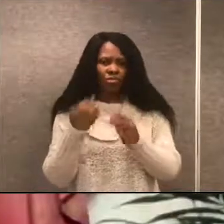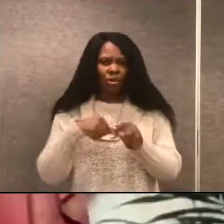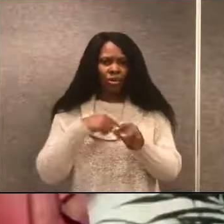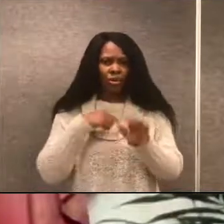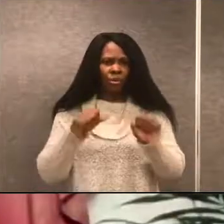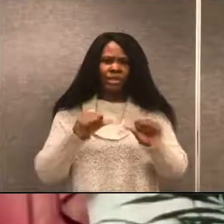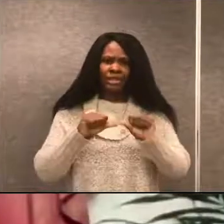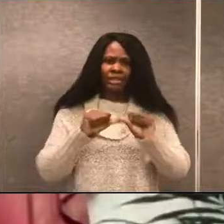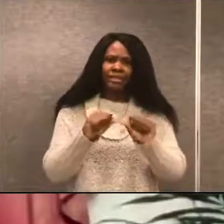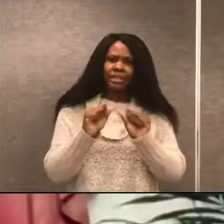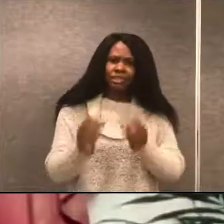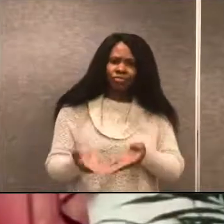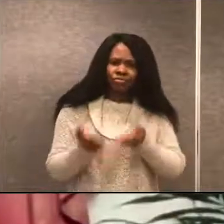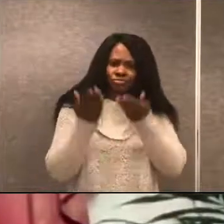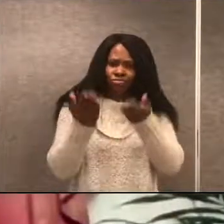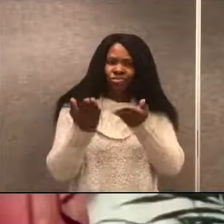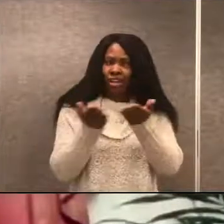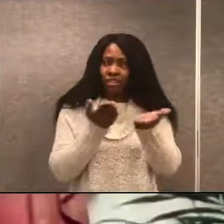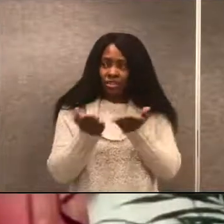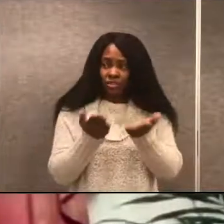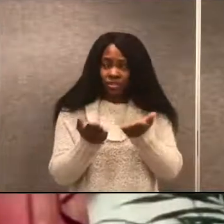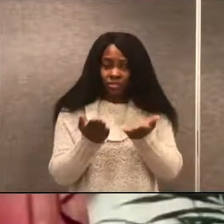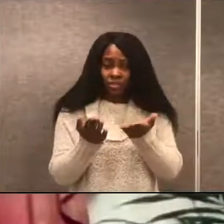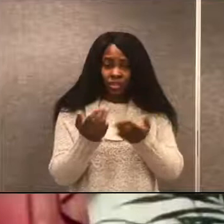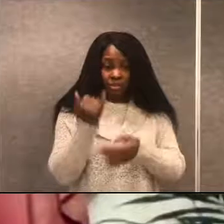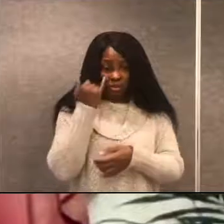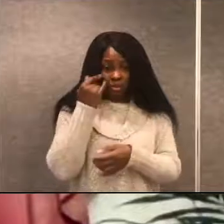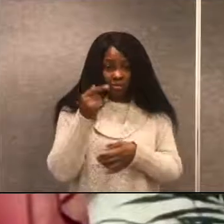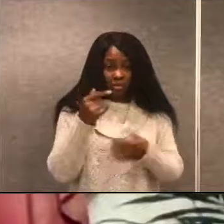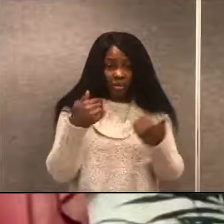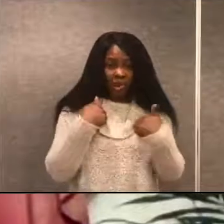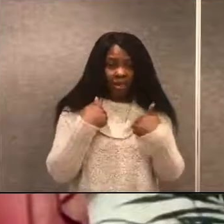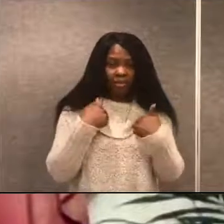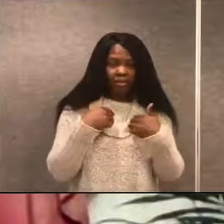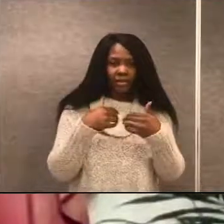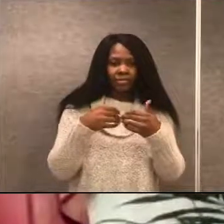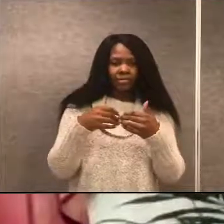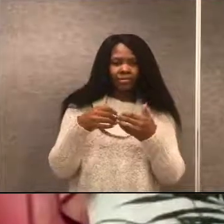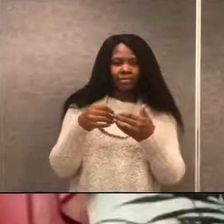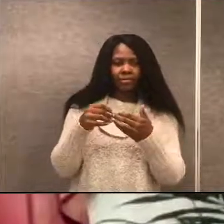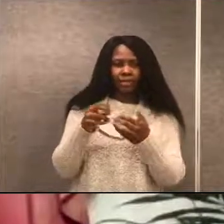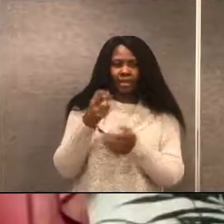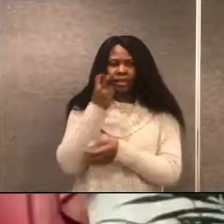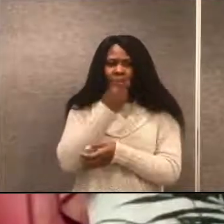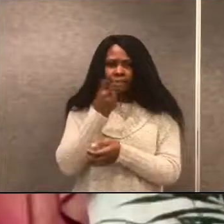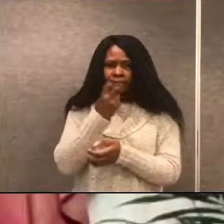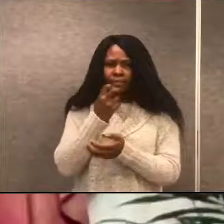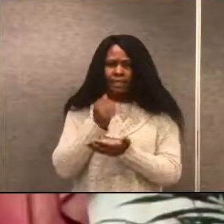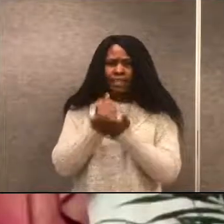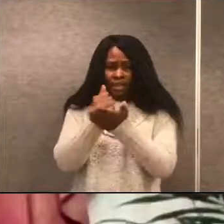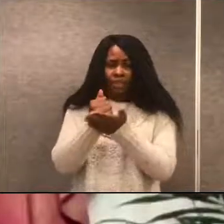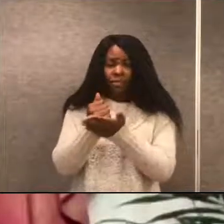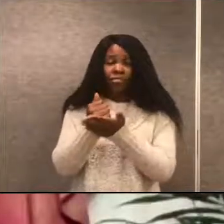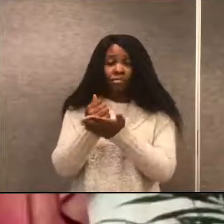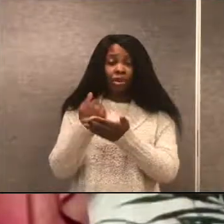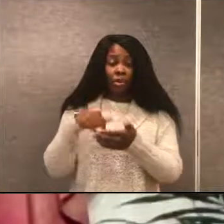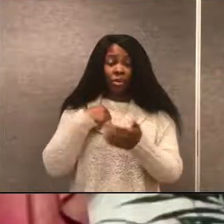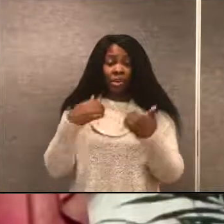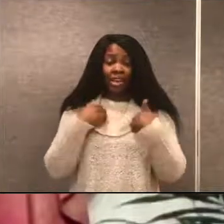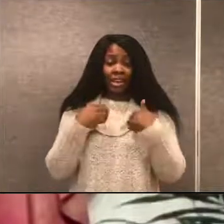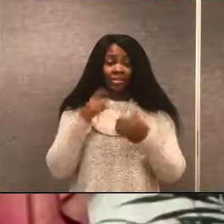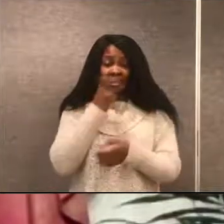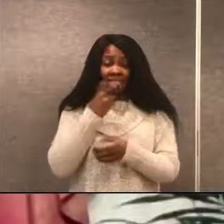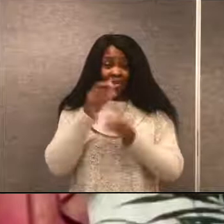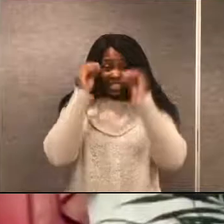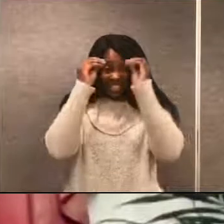same services. So if you get speech, there will be a speech teacher giving you the speech sessions remotely. Like I